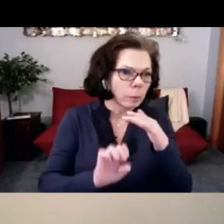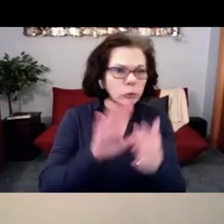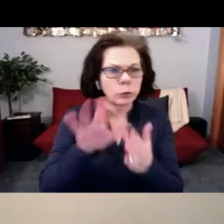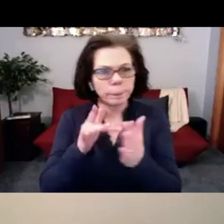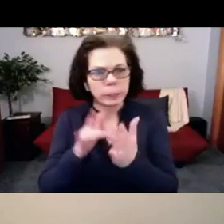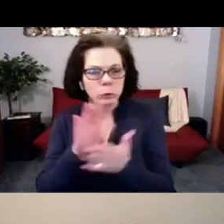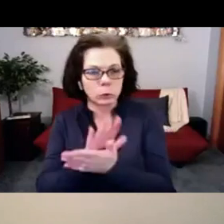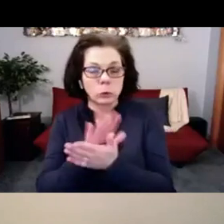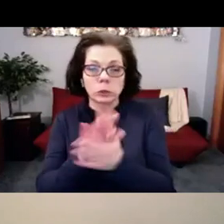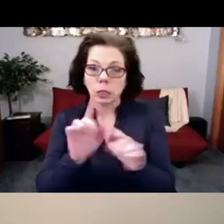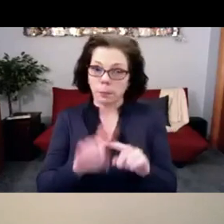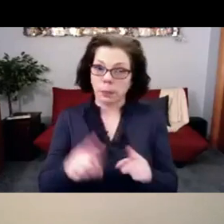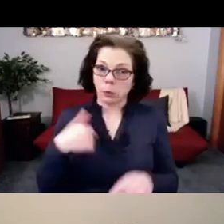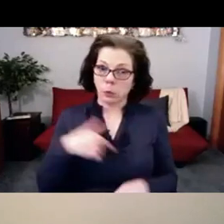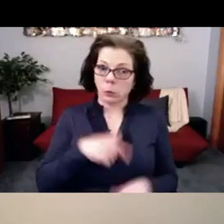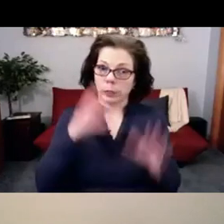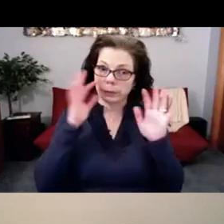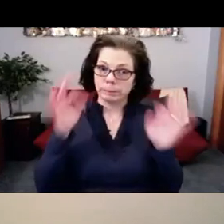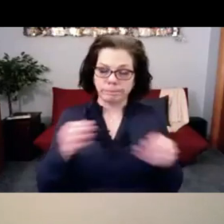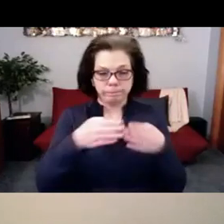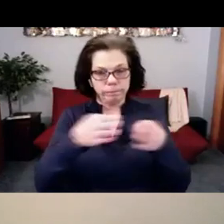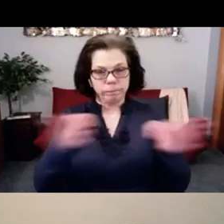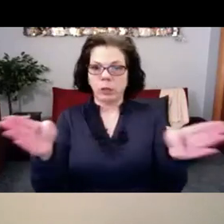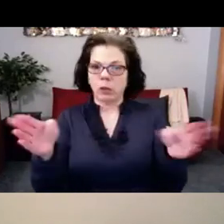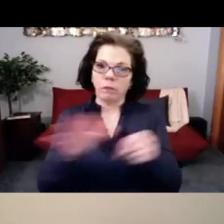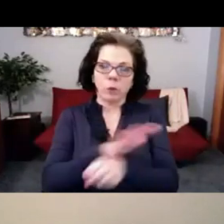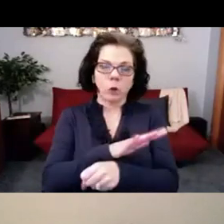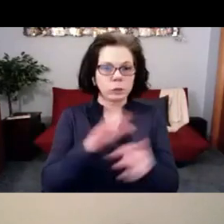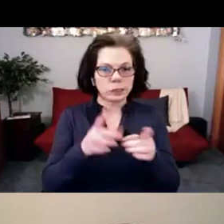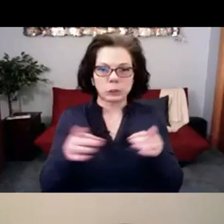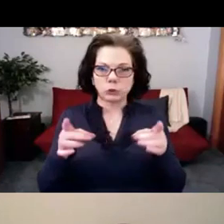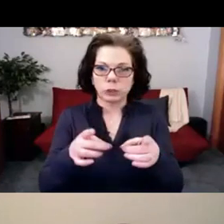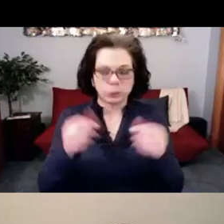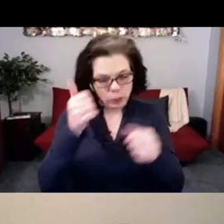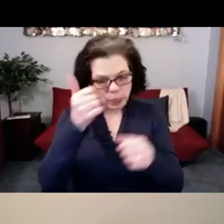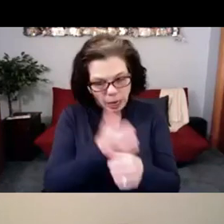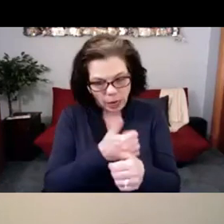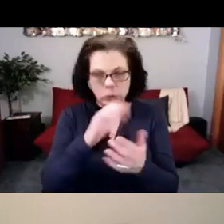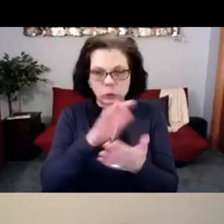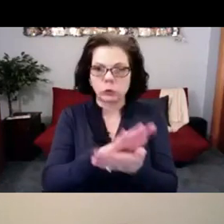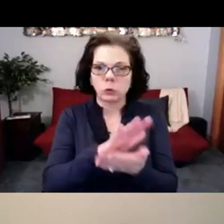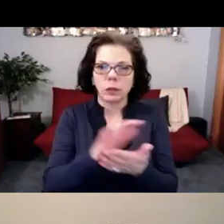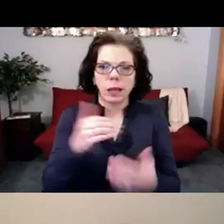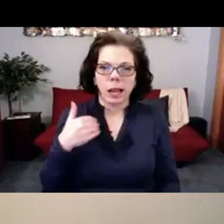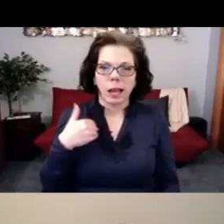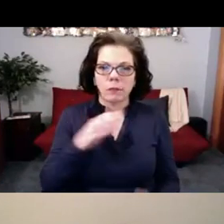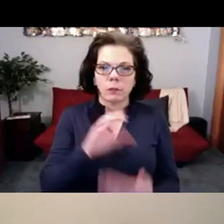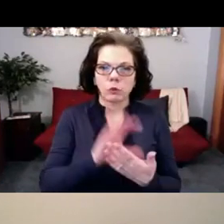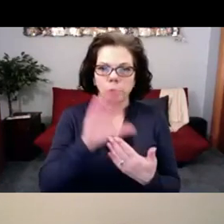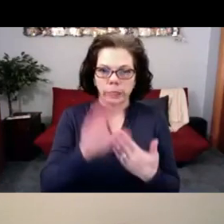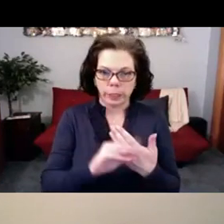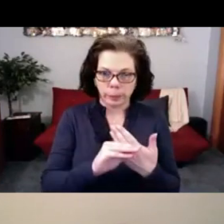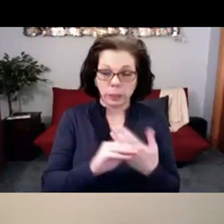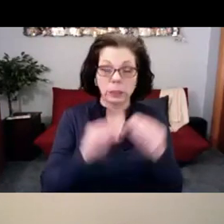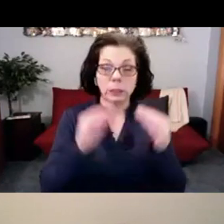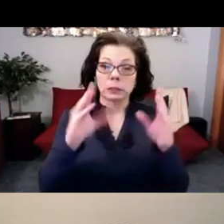we did a district-wide rollout. So every school has that curriculum. Teachers have